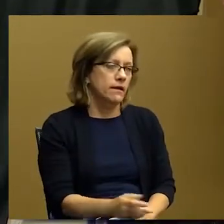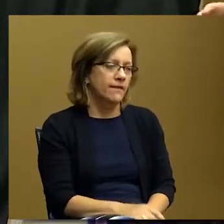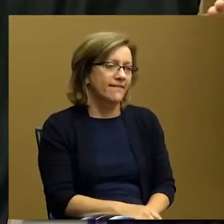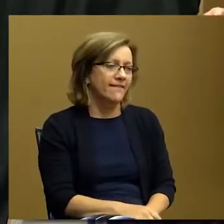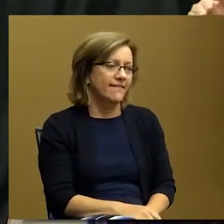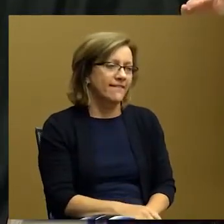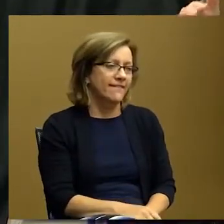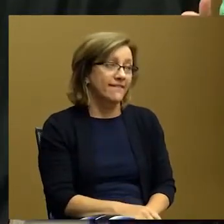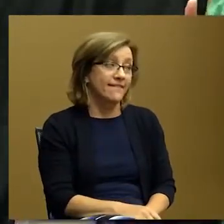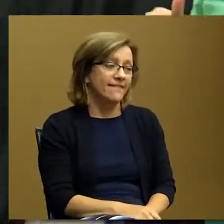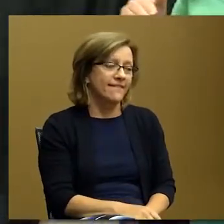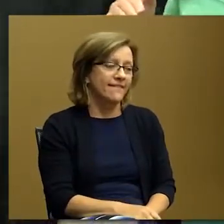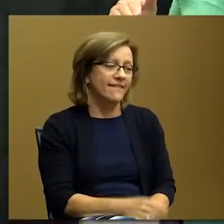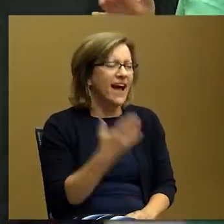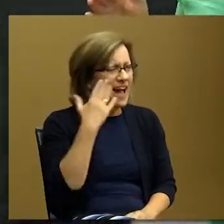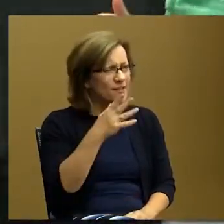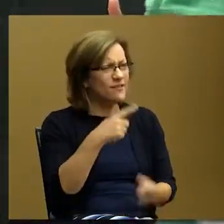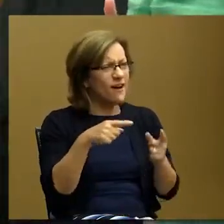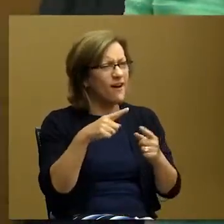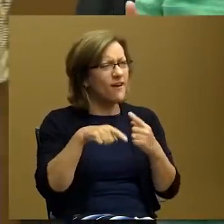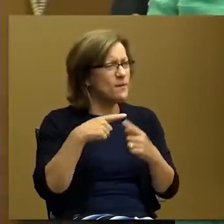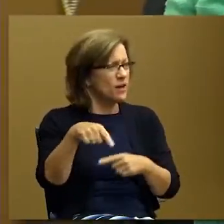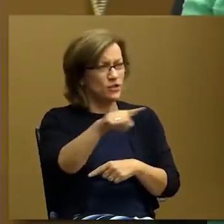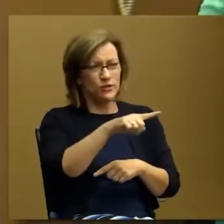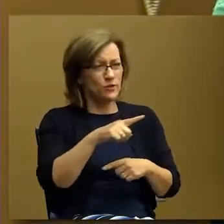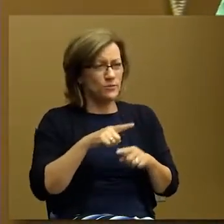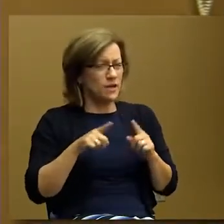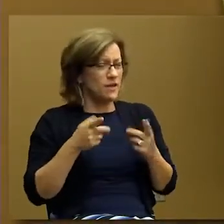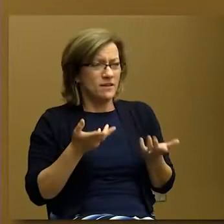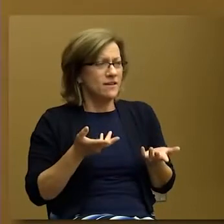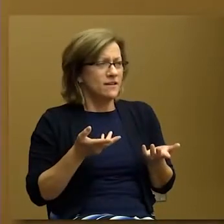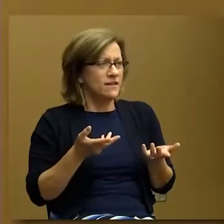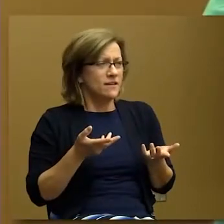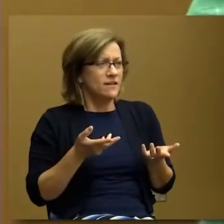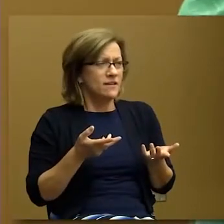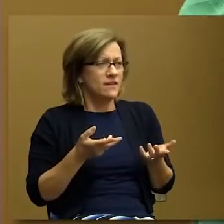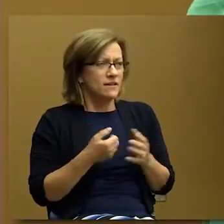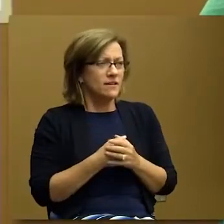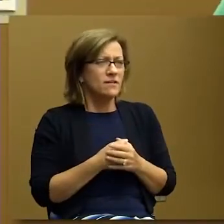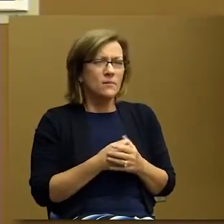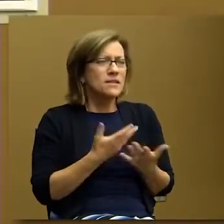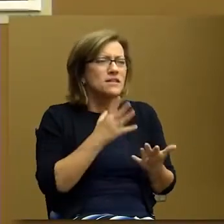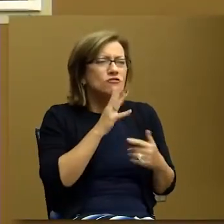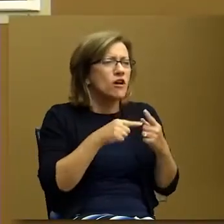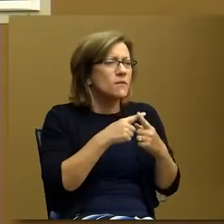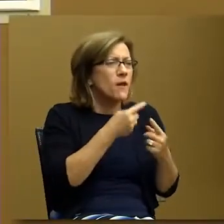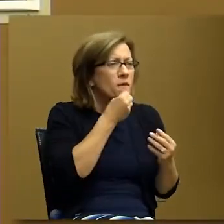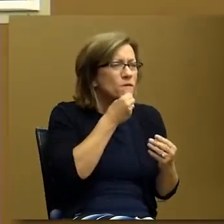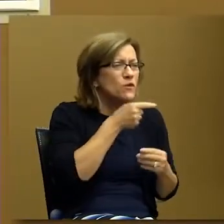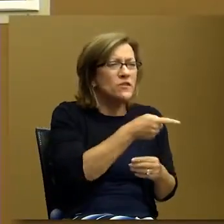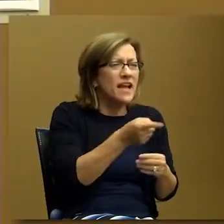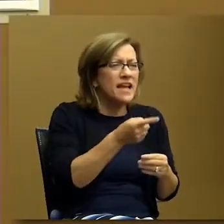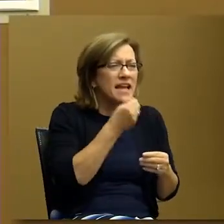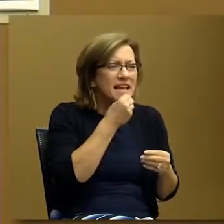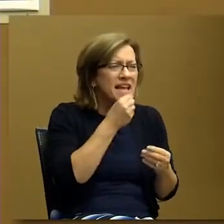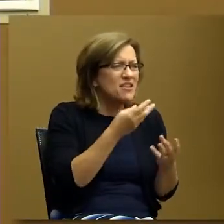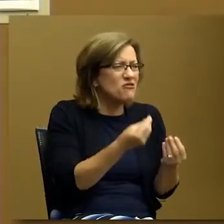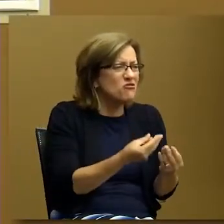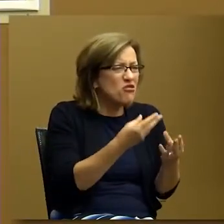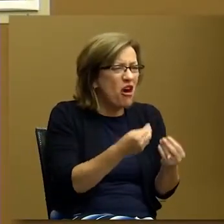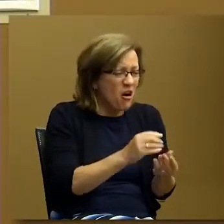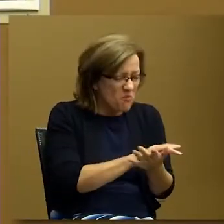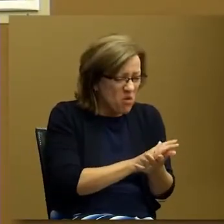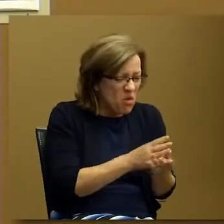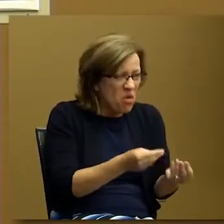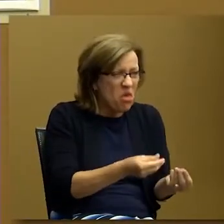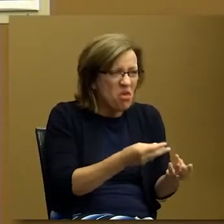And now, I don't know about you guys, but, you know, all right, let's talk about the mush that they eat, some of them.